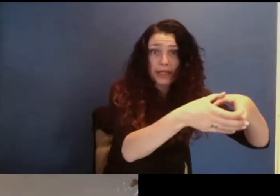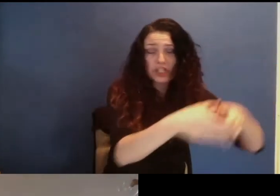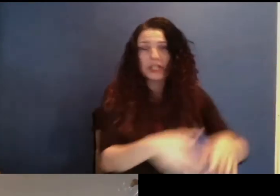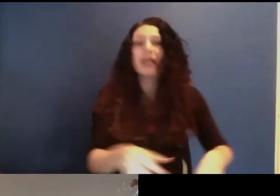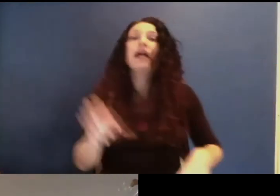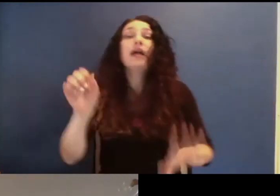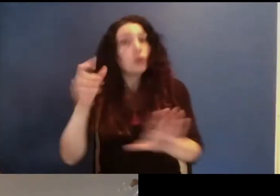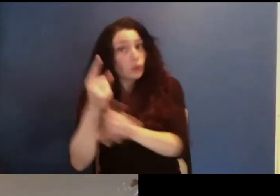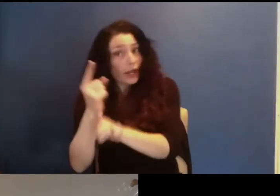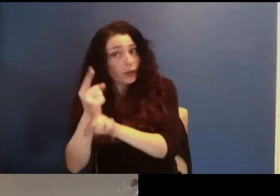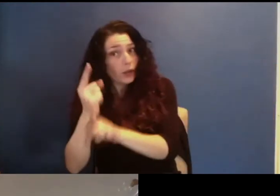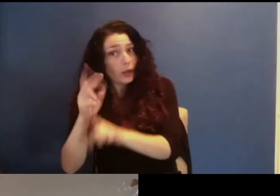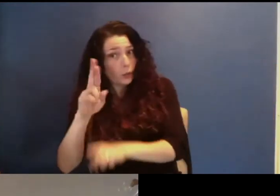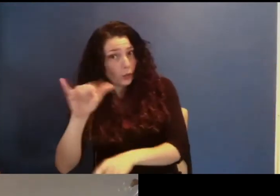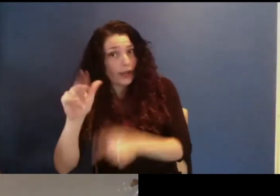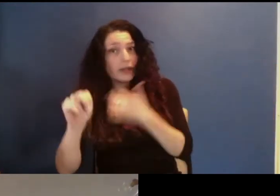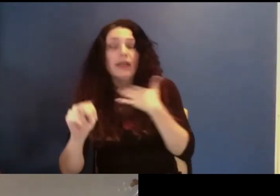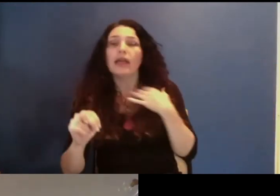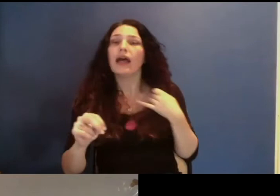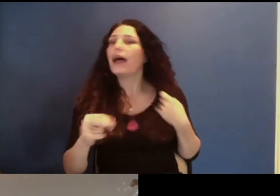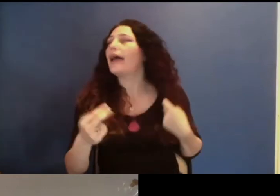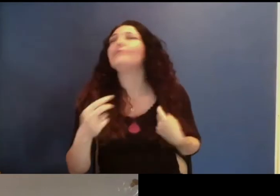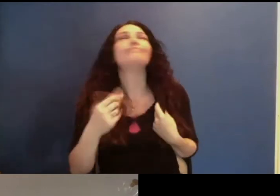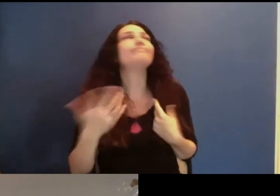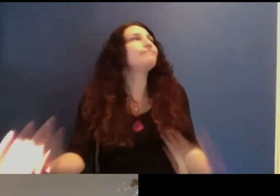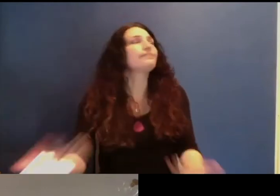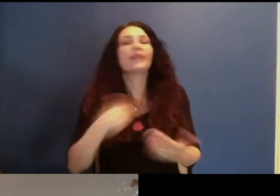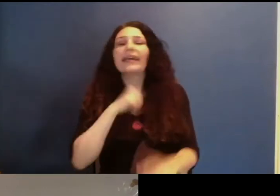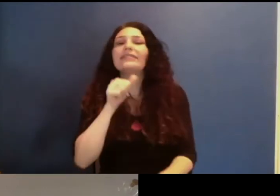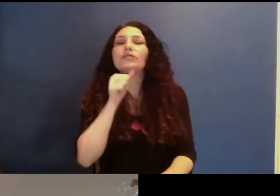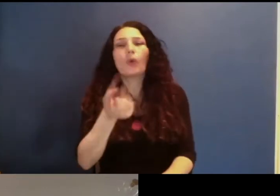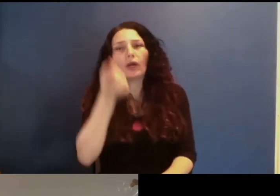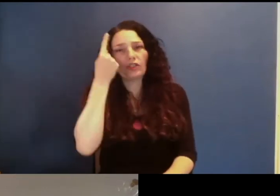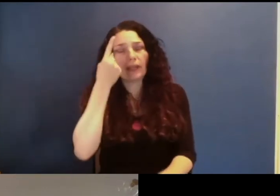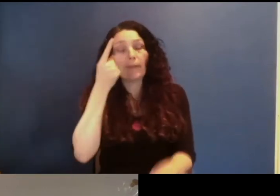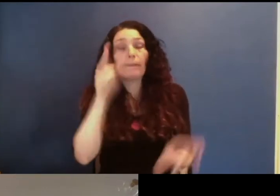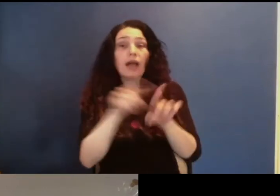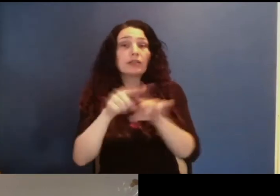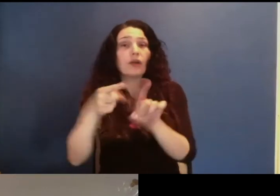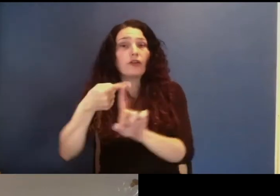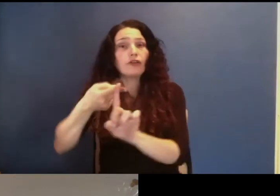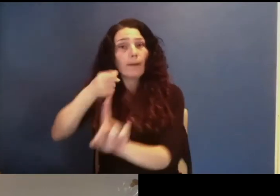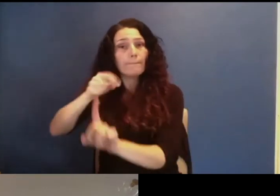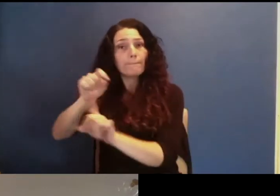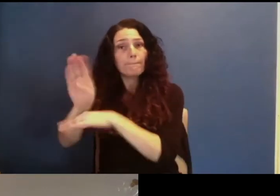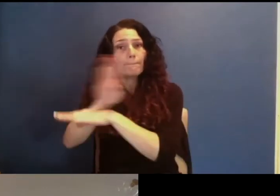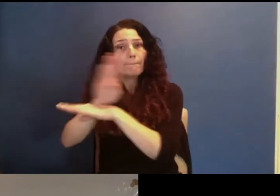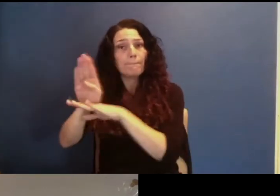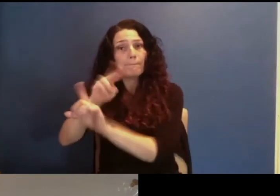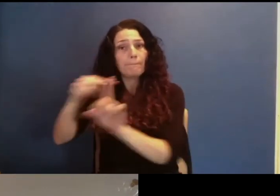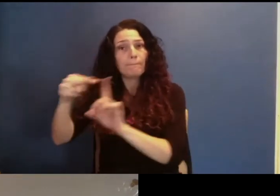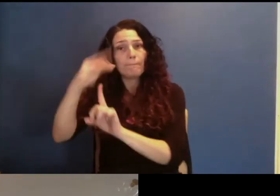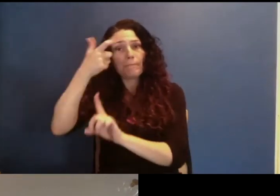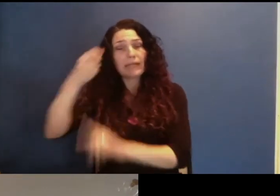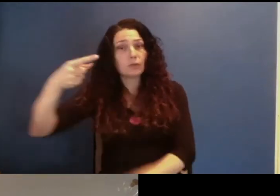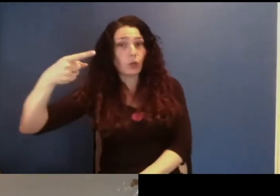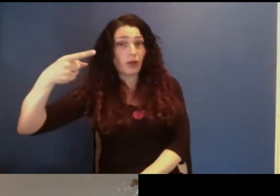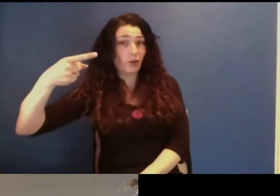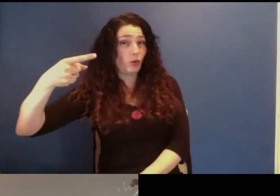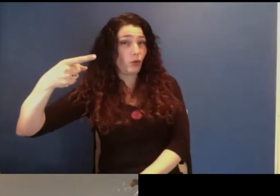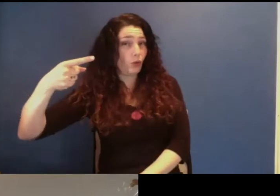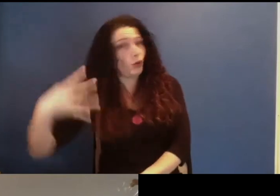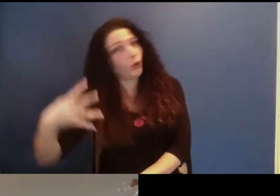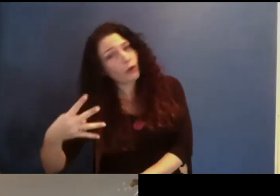the part that I truly don't understand. And also from a business perspective, it's like you have a quarter of the population that